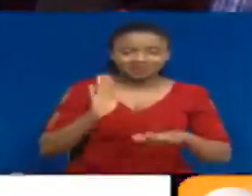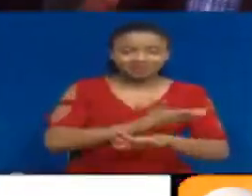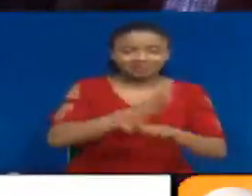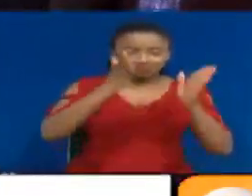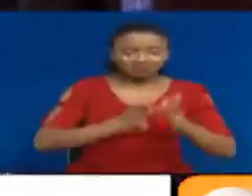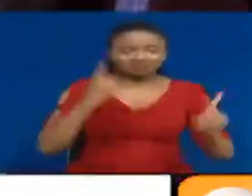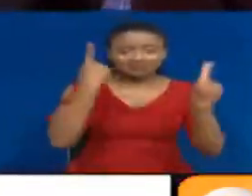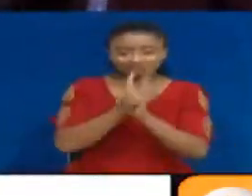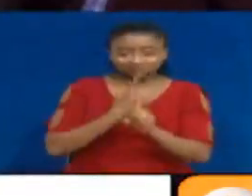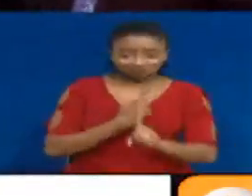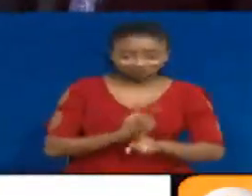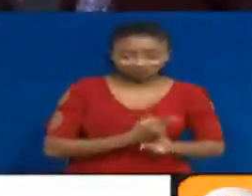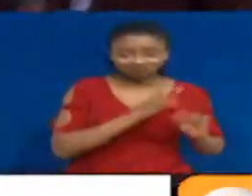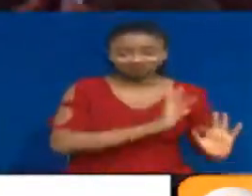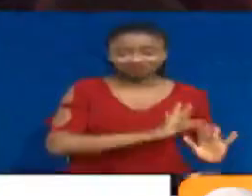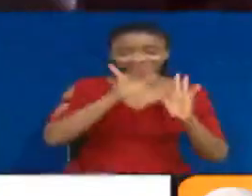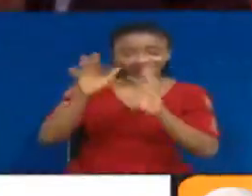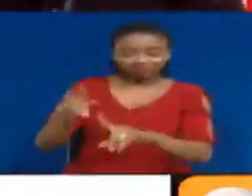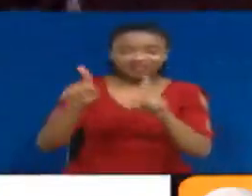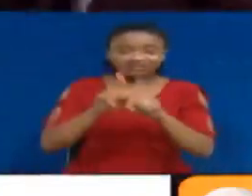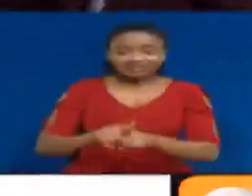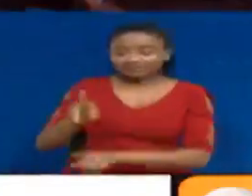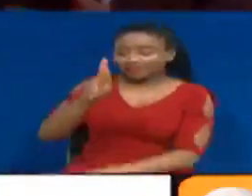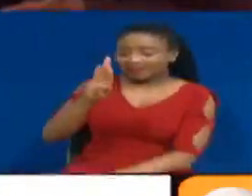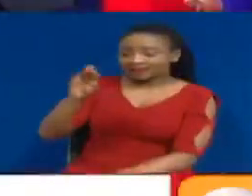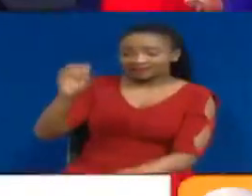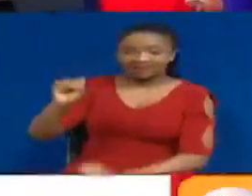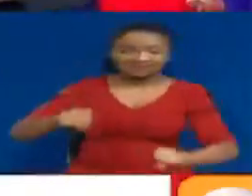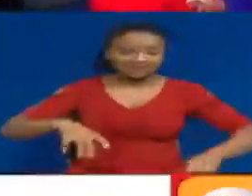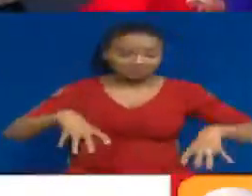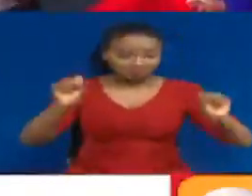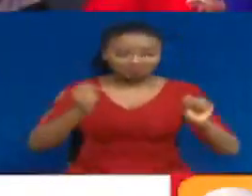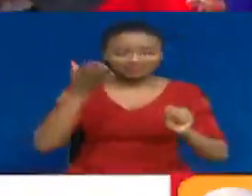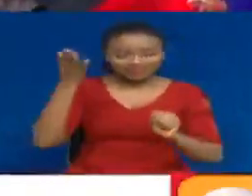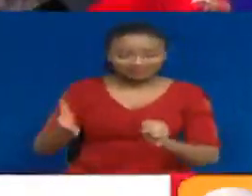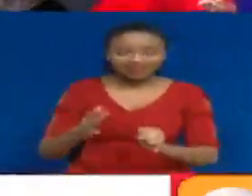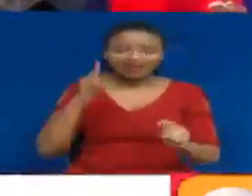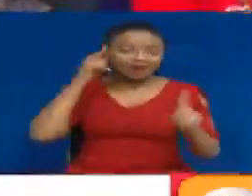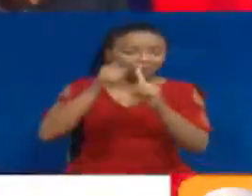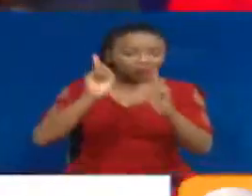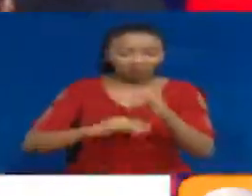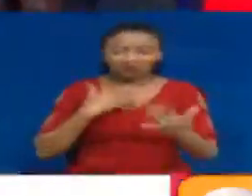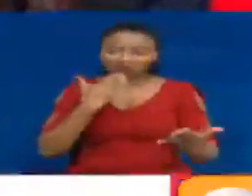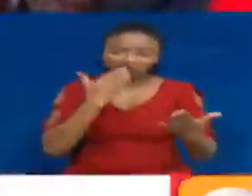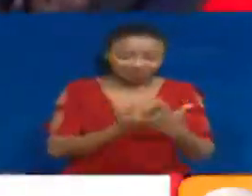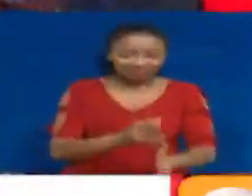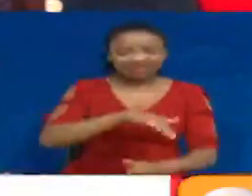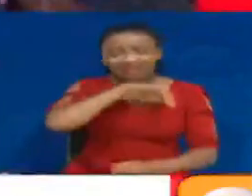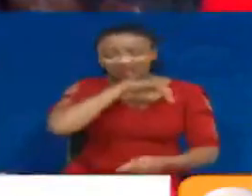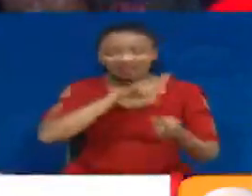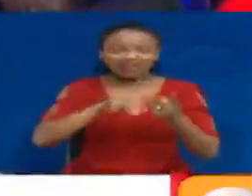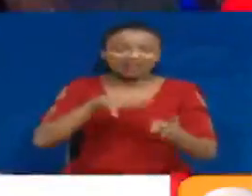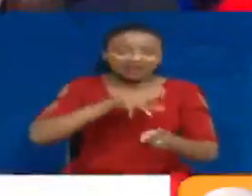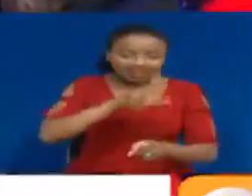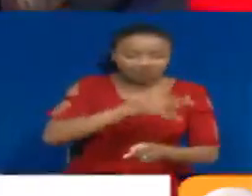Musicians hosted here by RMS Chairman Dr. S.K. Macharia to thank the ODM leader and President Uhuru Kenyatta for the recent increase in